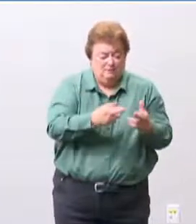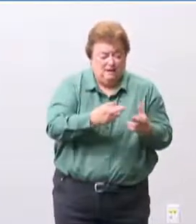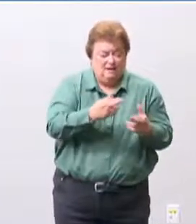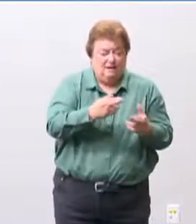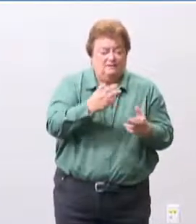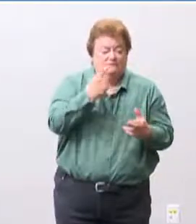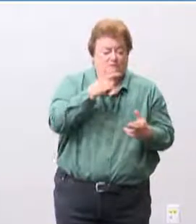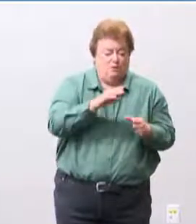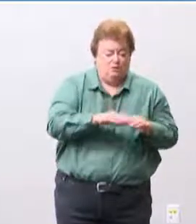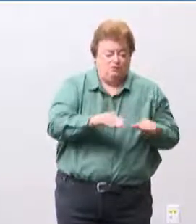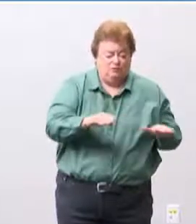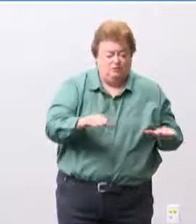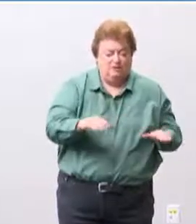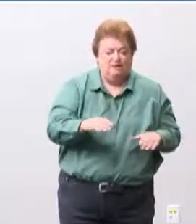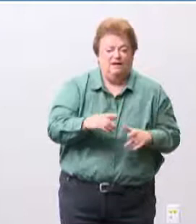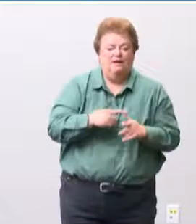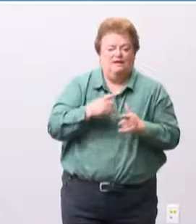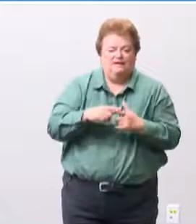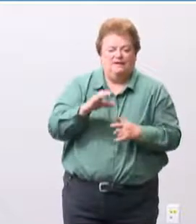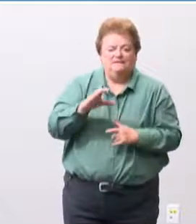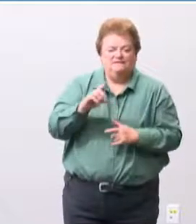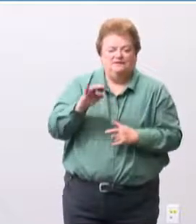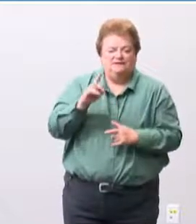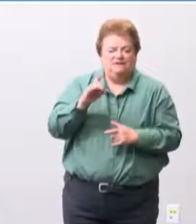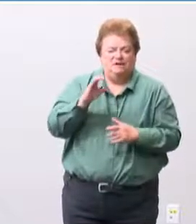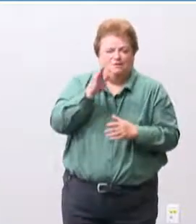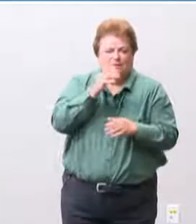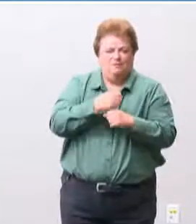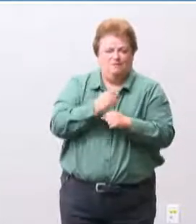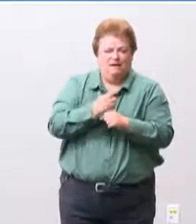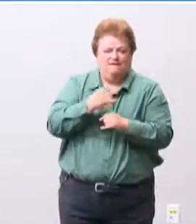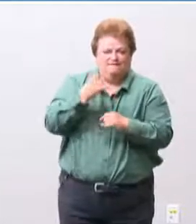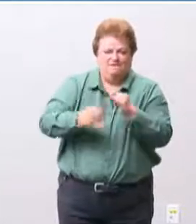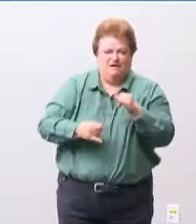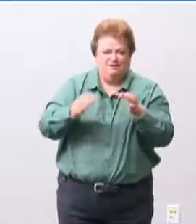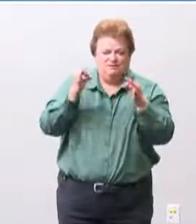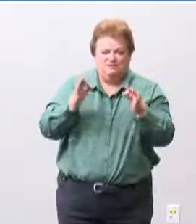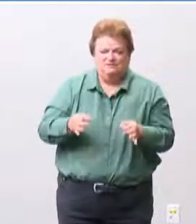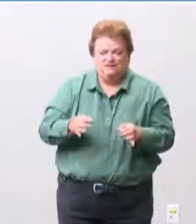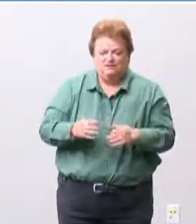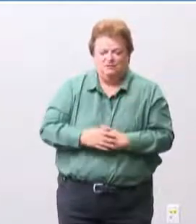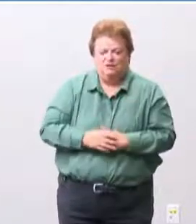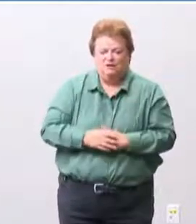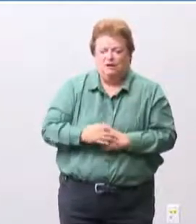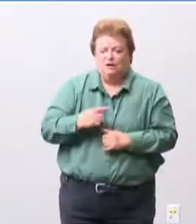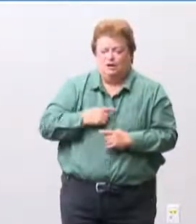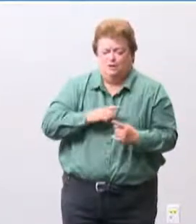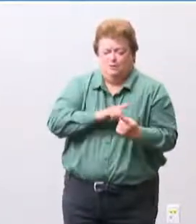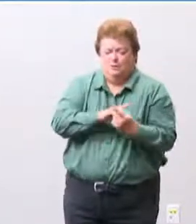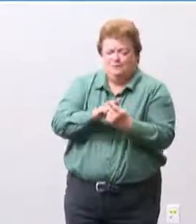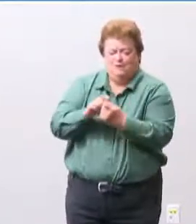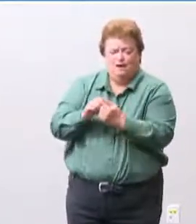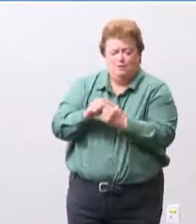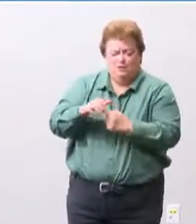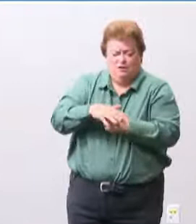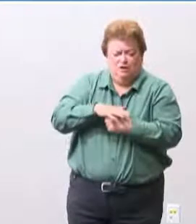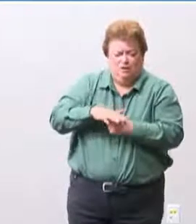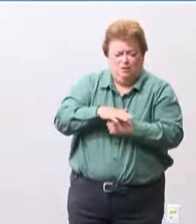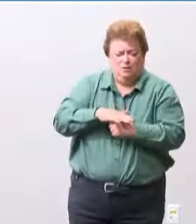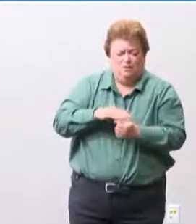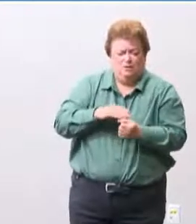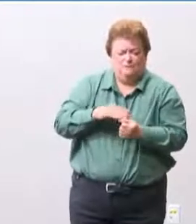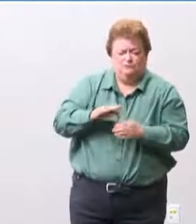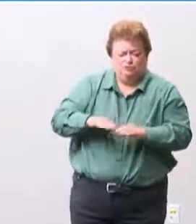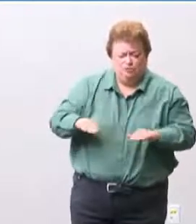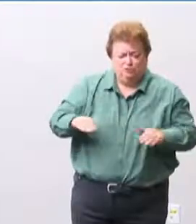kids, and the CDC will make the final decision. We met with local pediatrician and other partners and